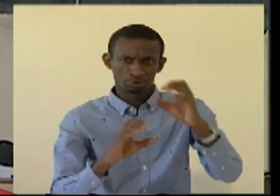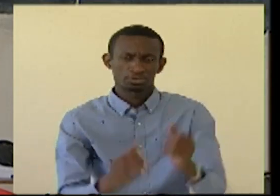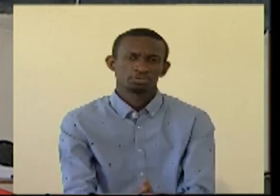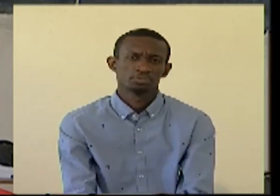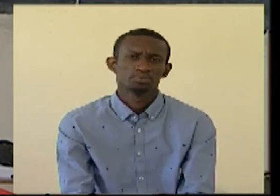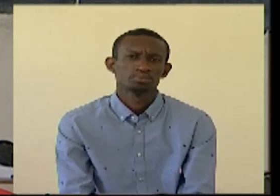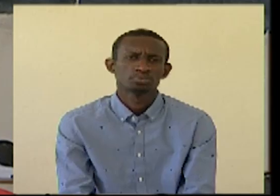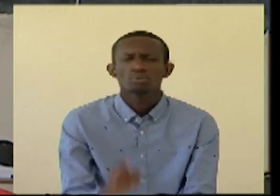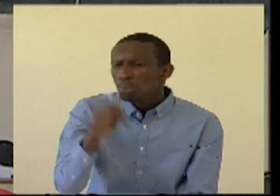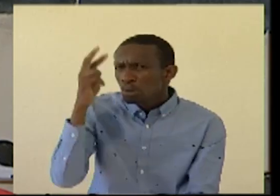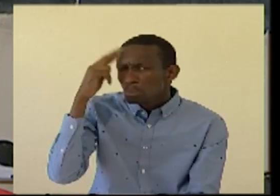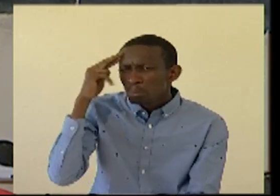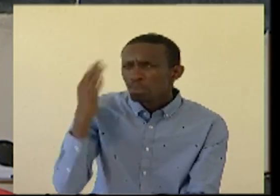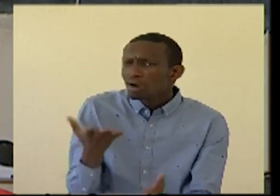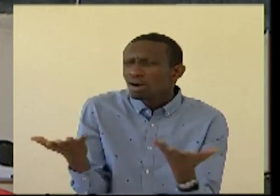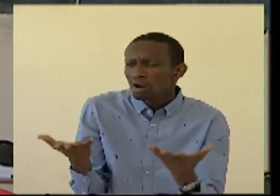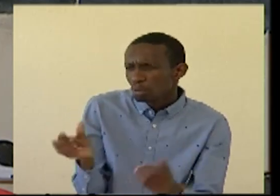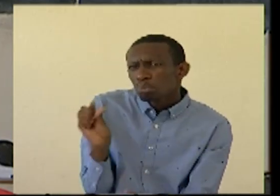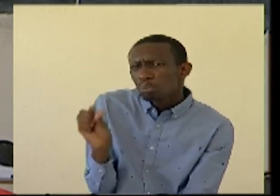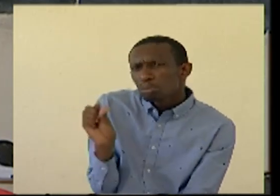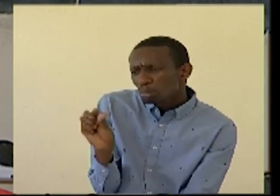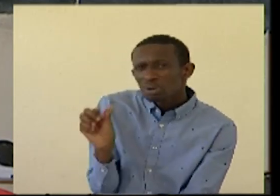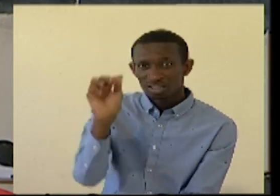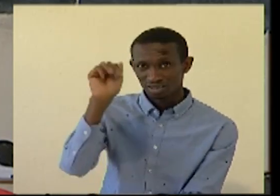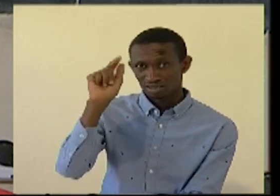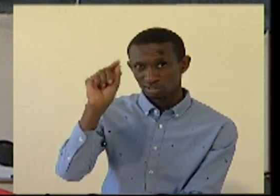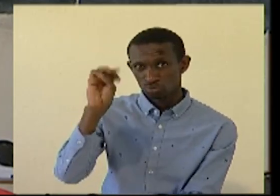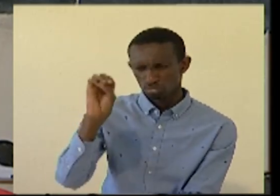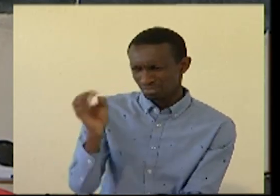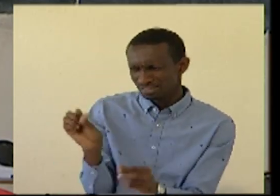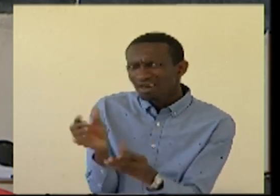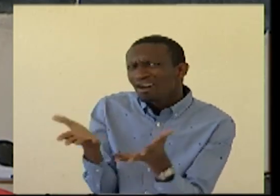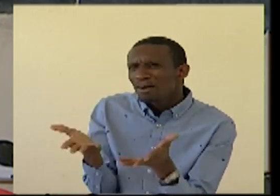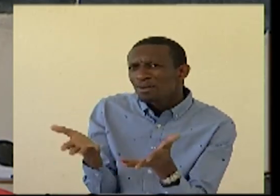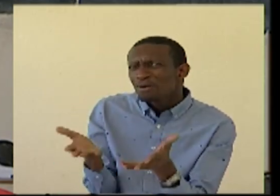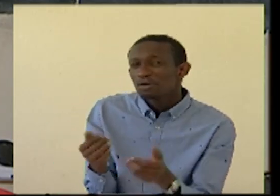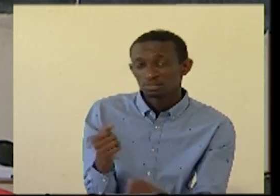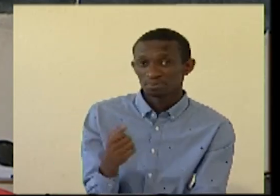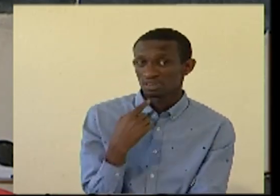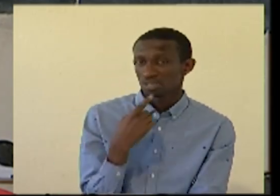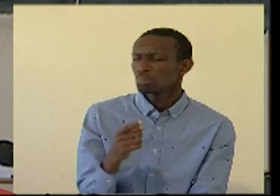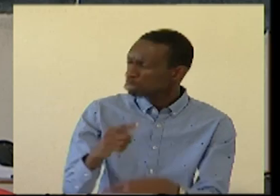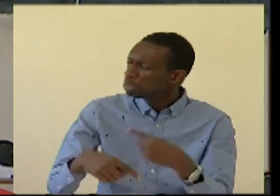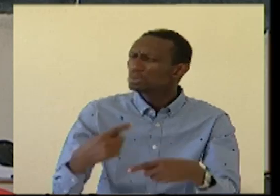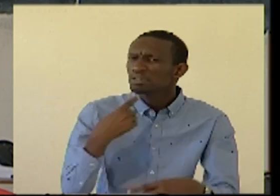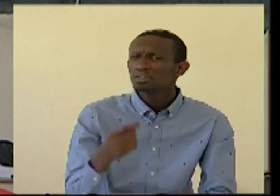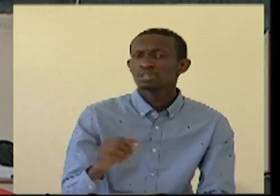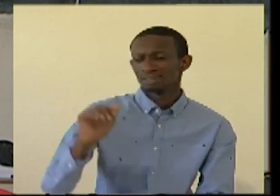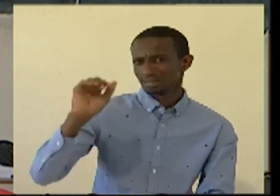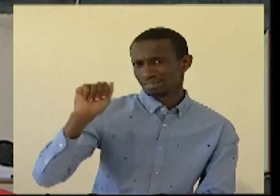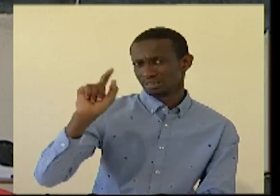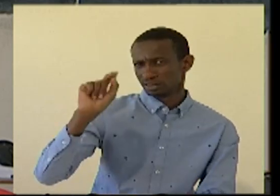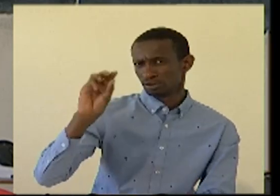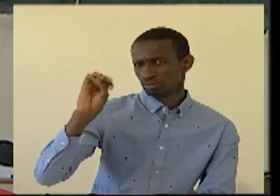Do you remember how small an atom is? We said that, and we have seen that, atoms are